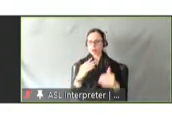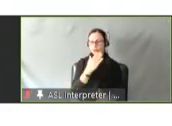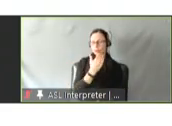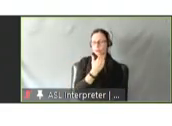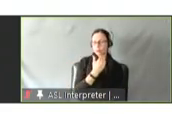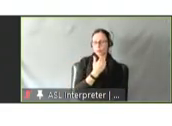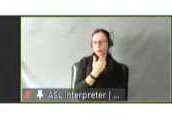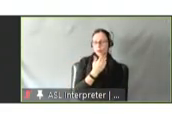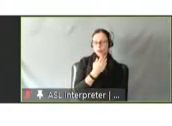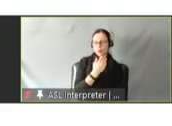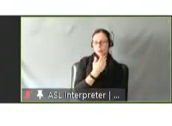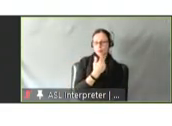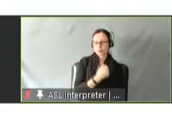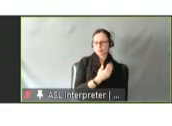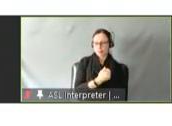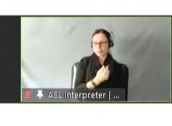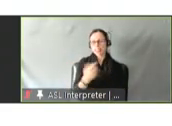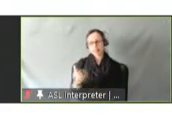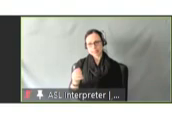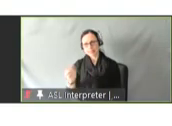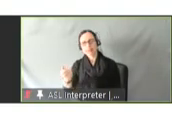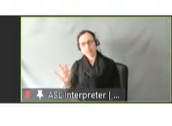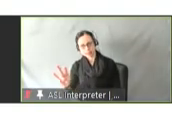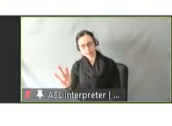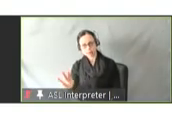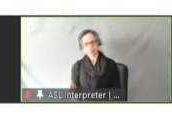to 17 year olds. Next slide, please.